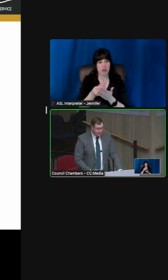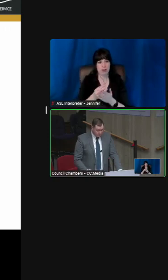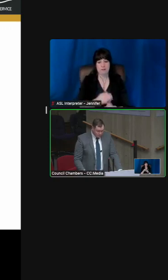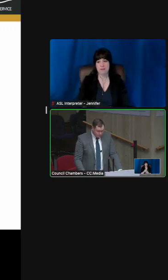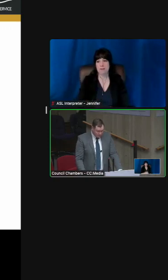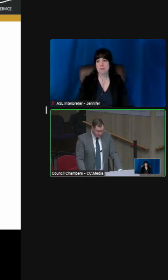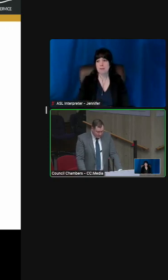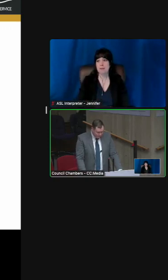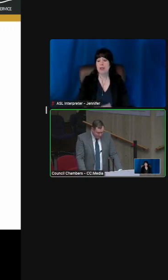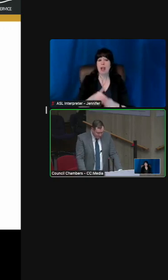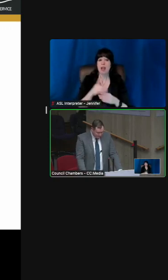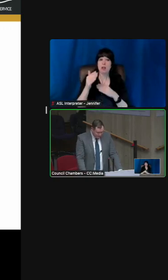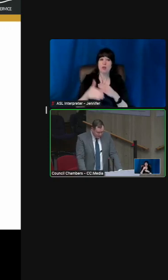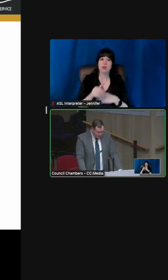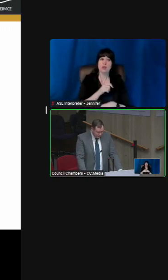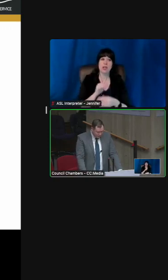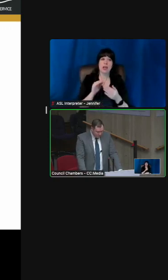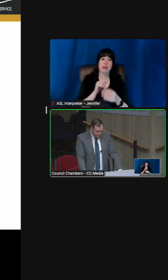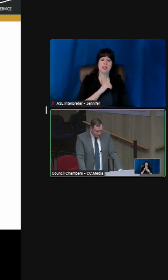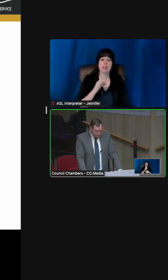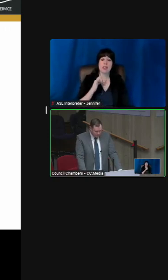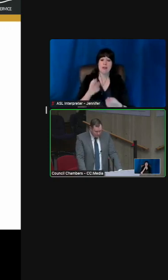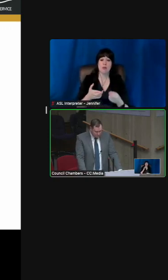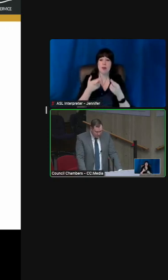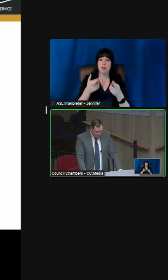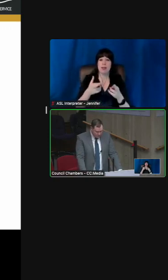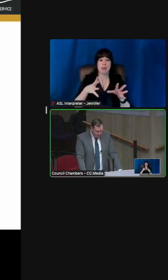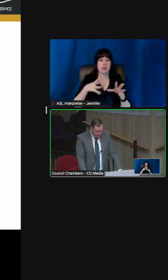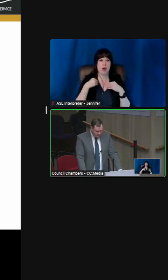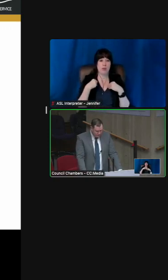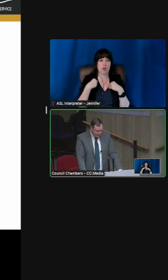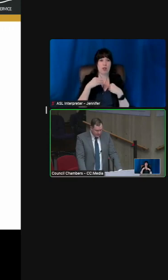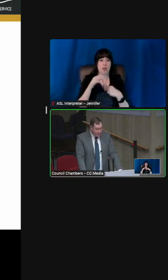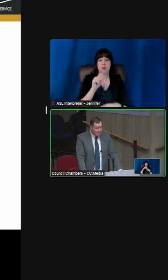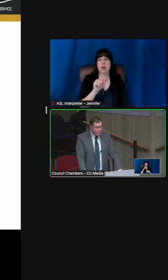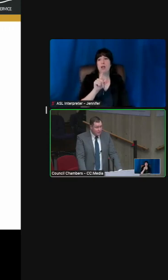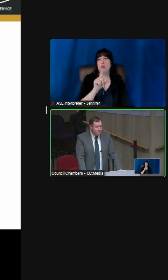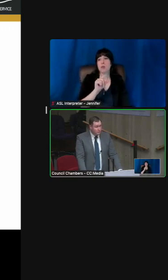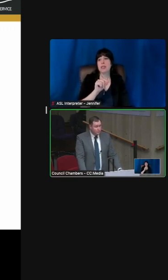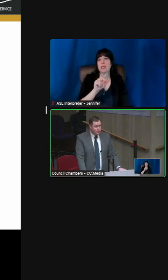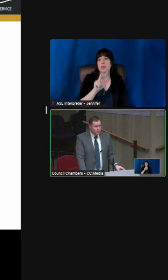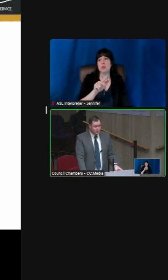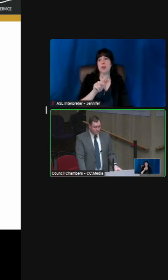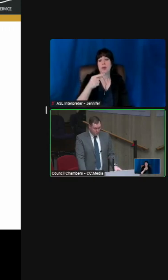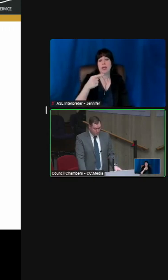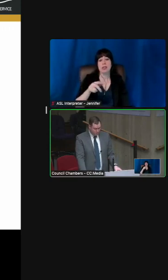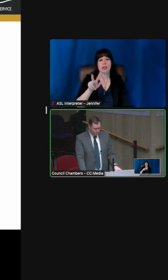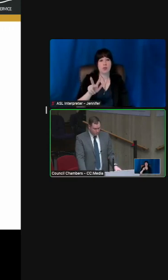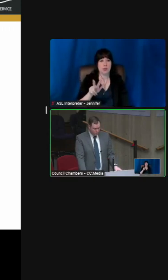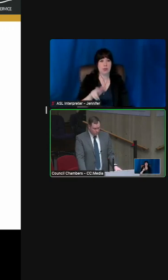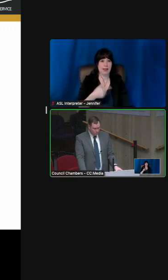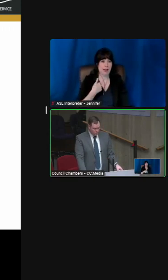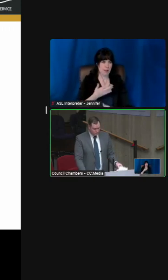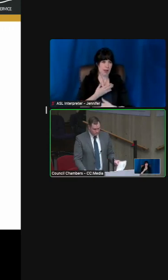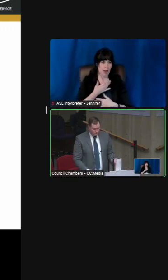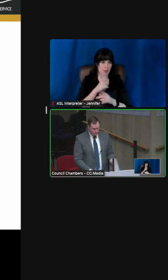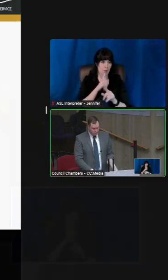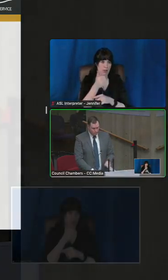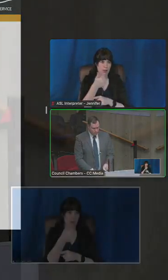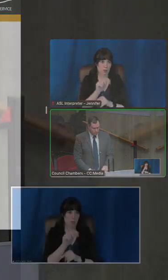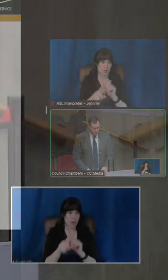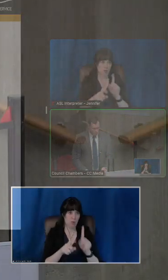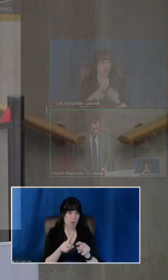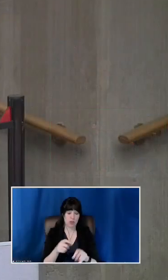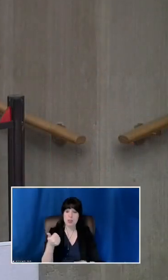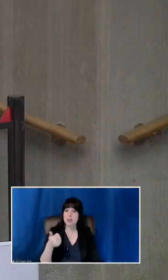In conclusion, staff recommends adoption of resolution 2023-3, and I'd be happy to answer any questions. Thank you, Mr. Eggleston. Other